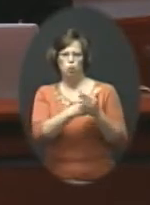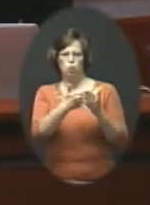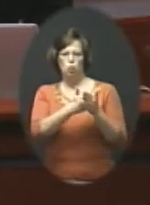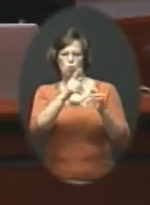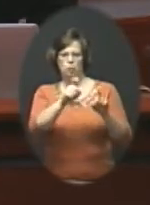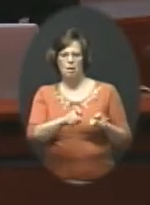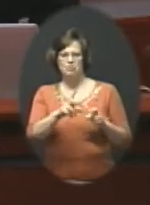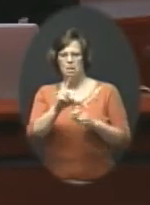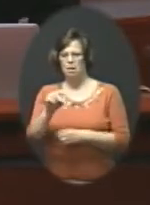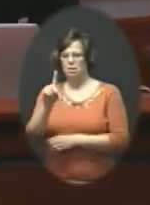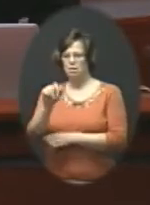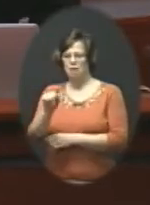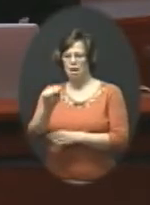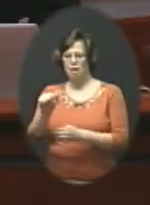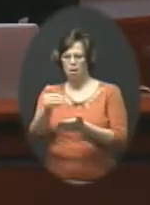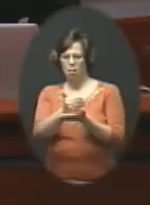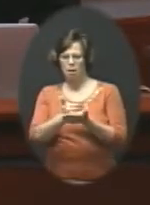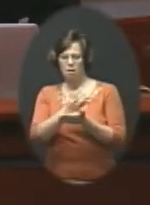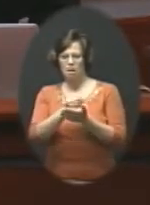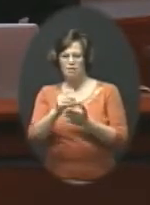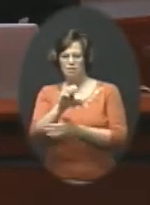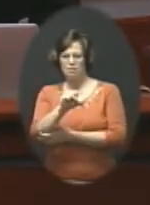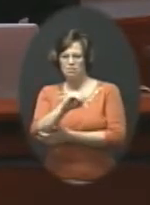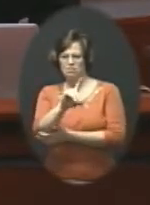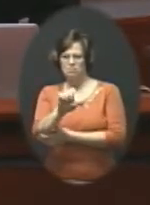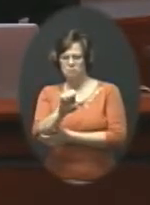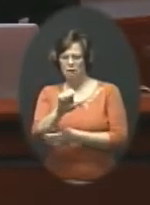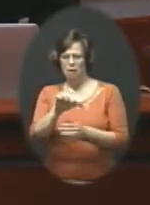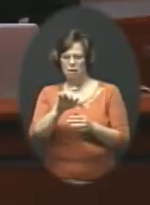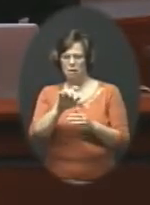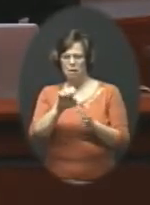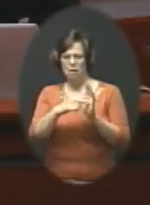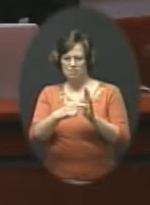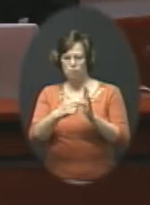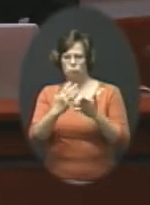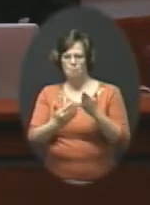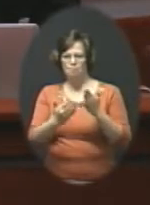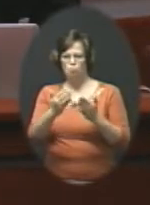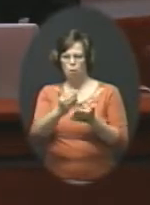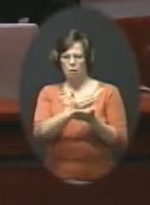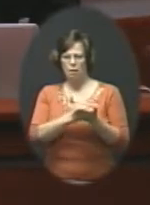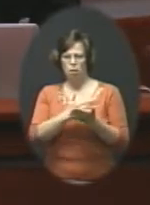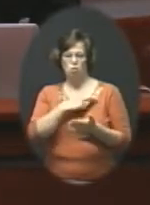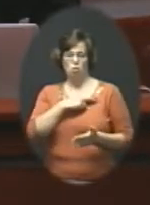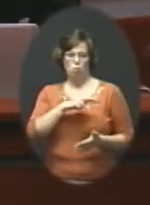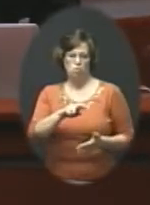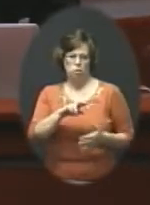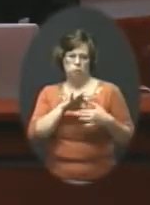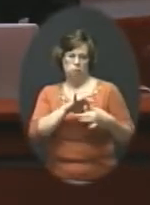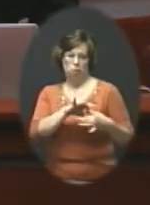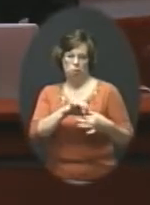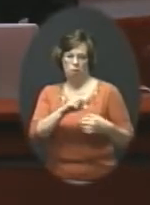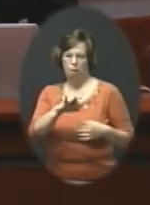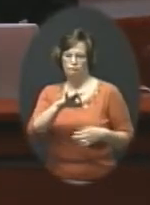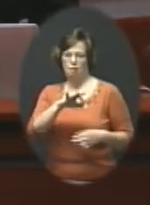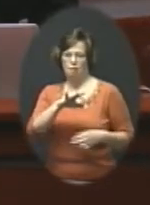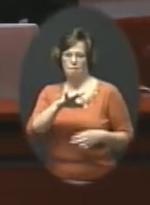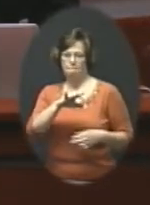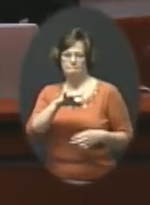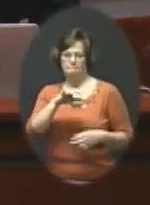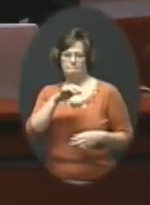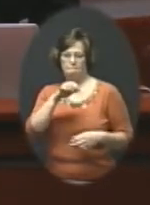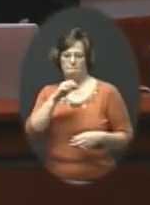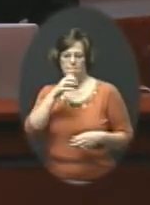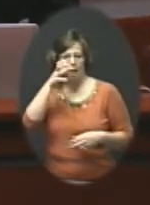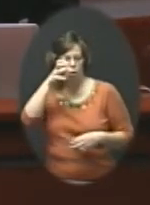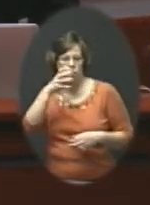data collection, and cite examples that maybe we are collecting the religious affiliation of parents and all sorts